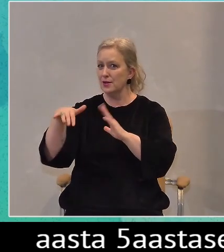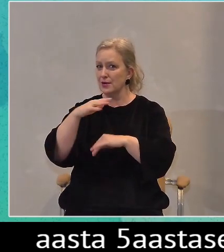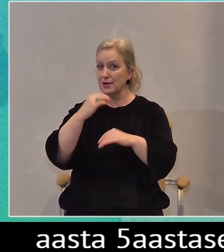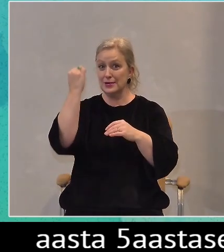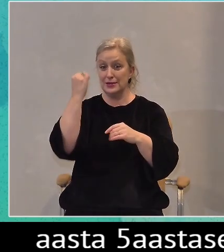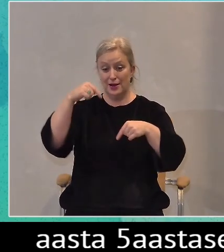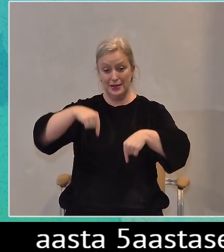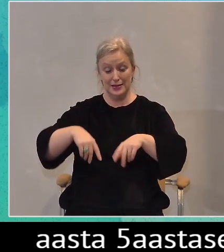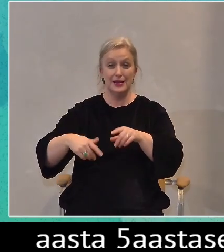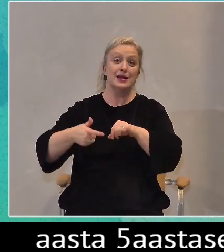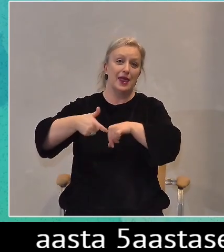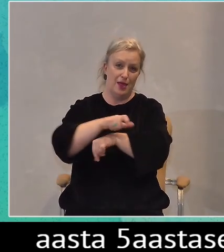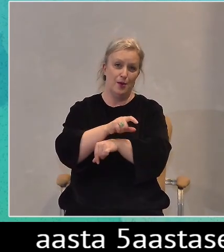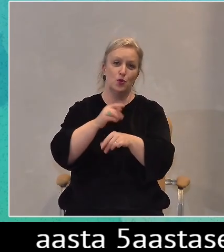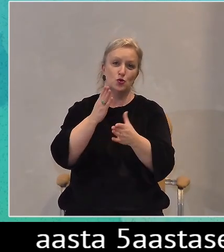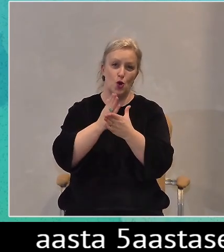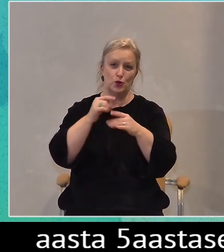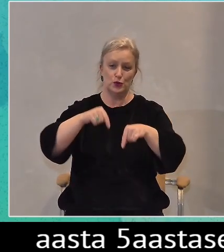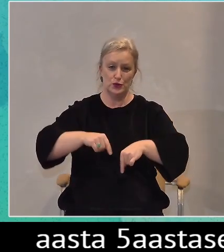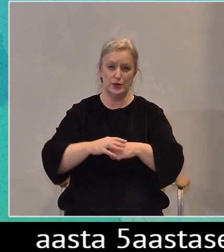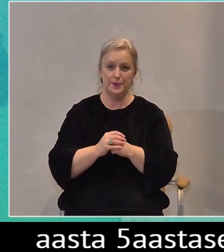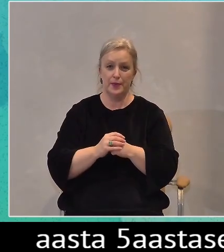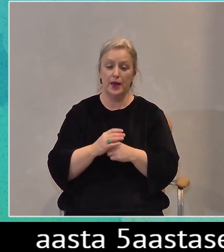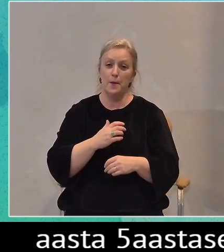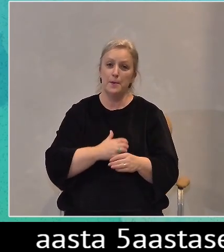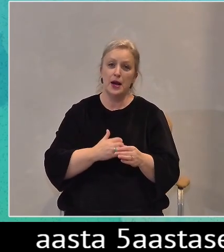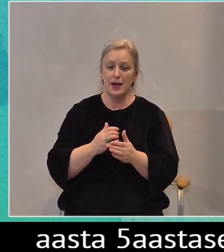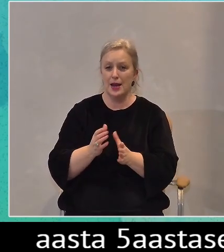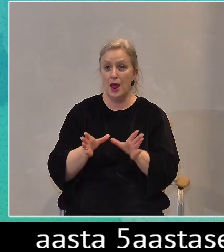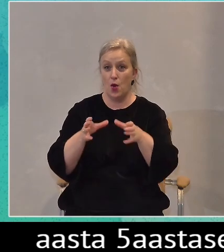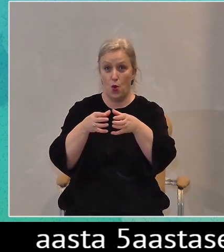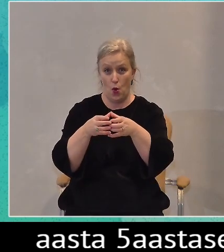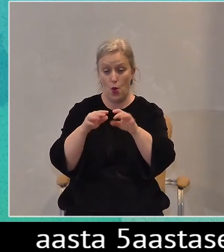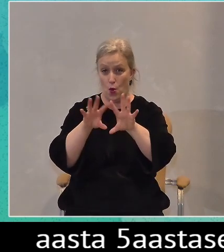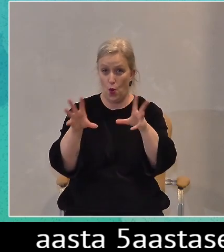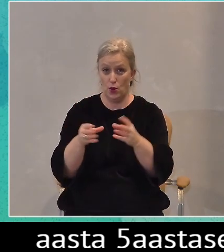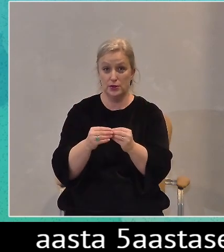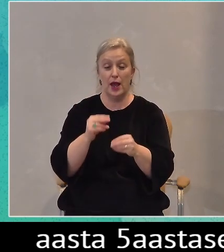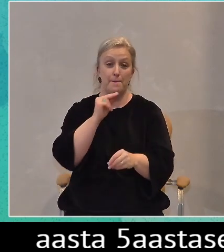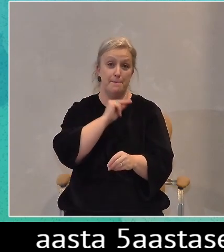big or small is up to debate. Most of us are present.